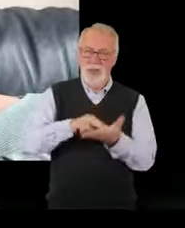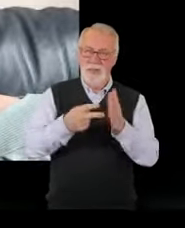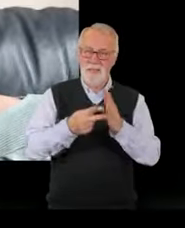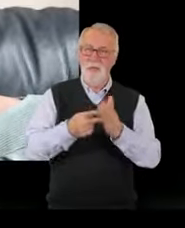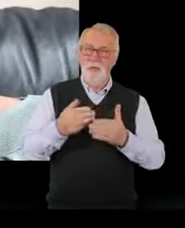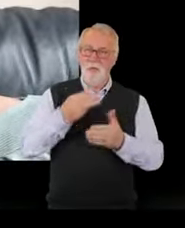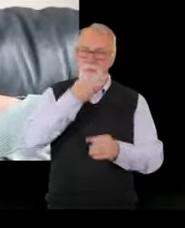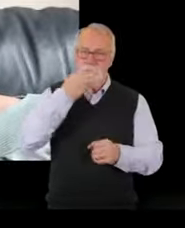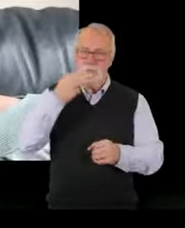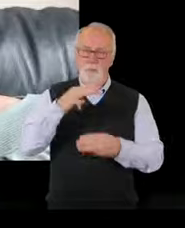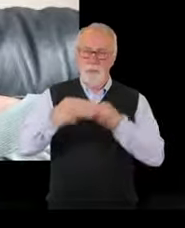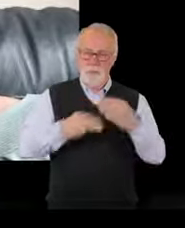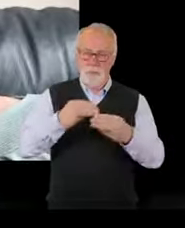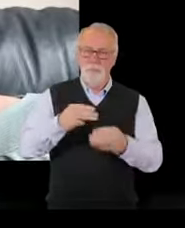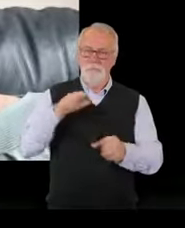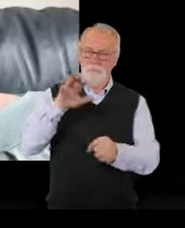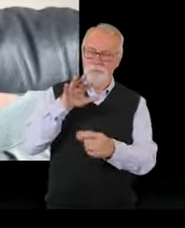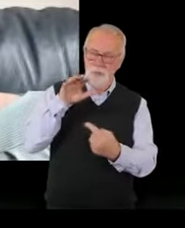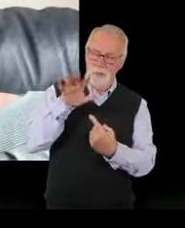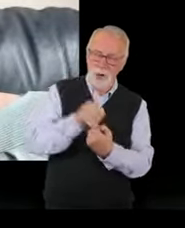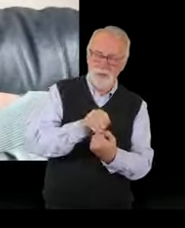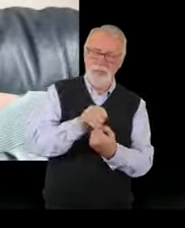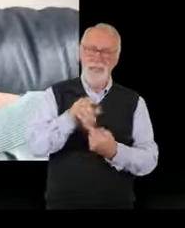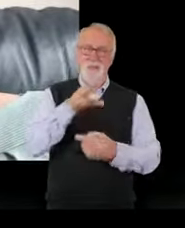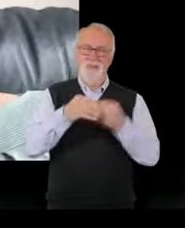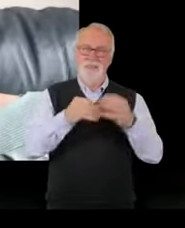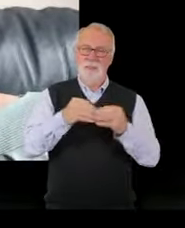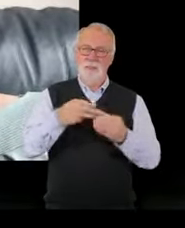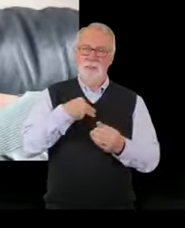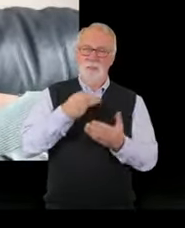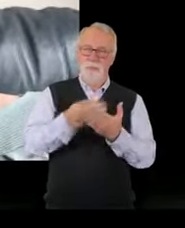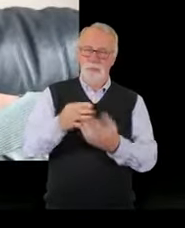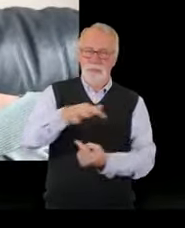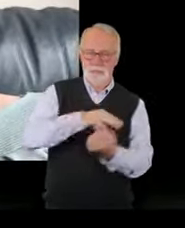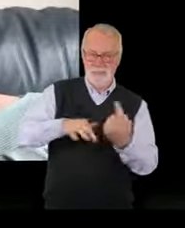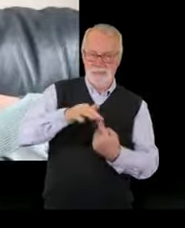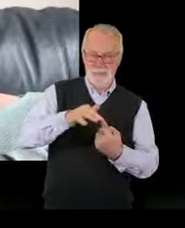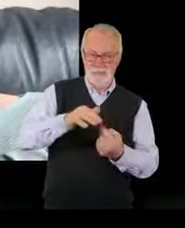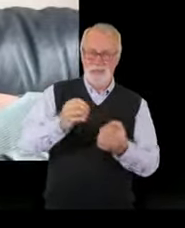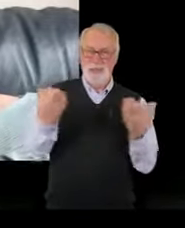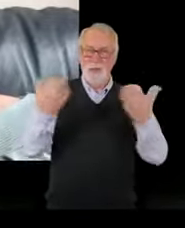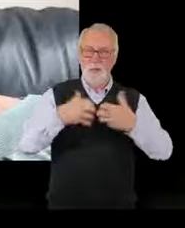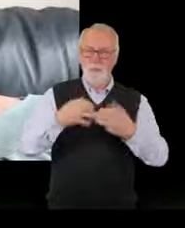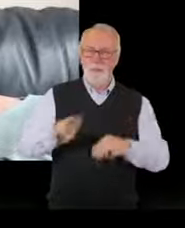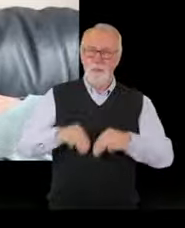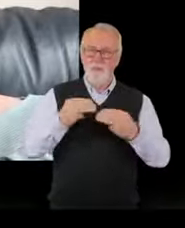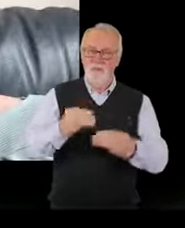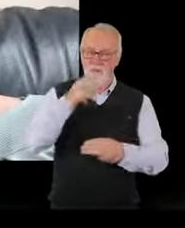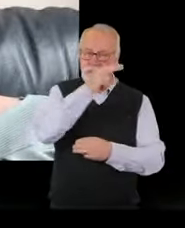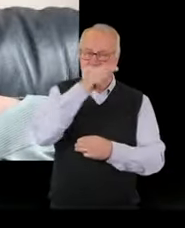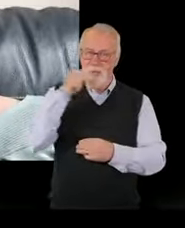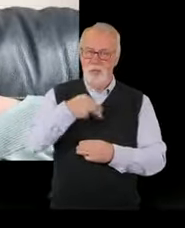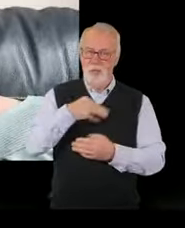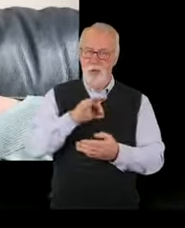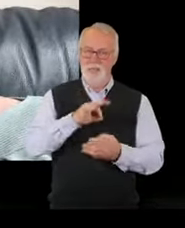agreed on and an action plan. And promises were made that particular things we put in place and